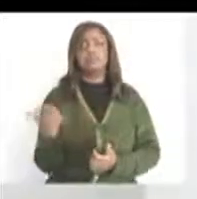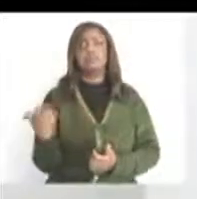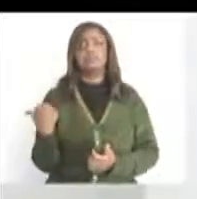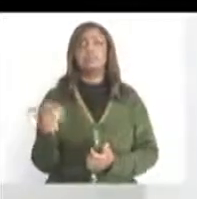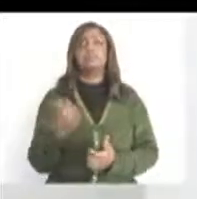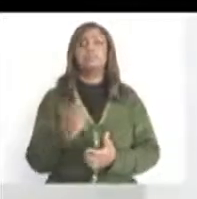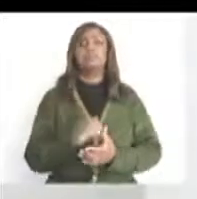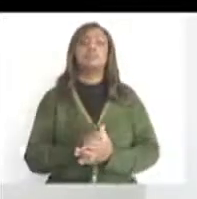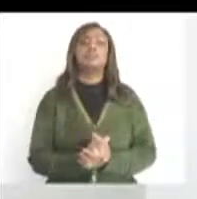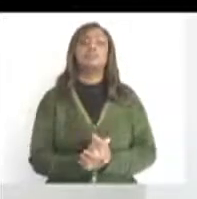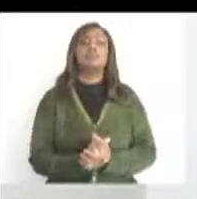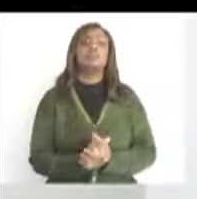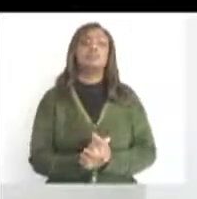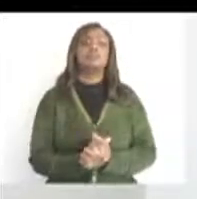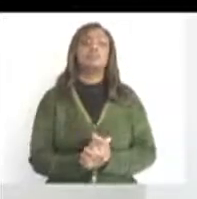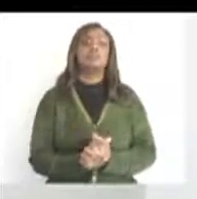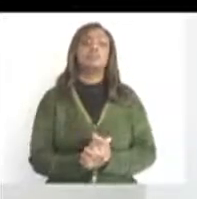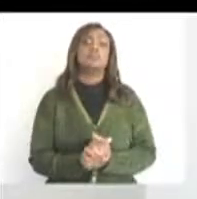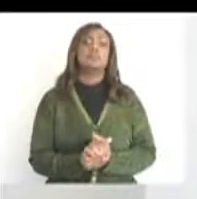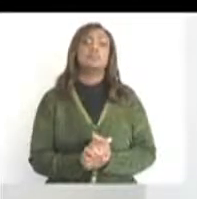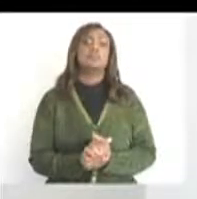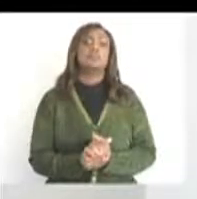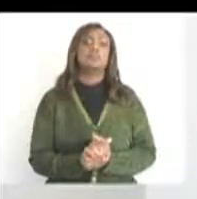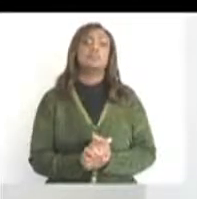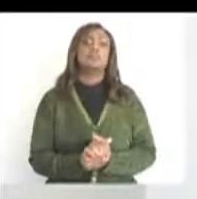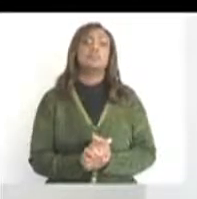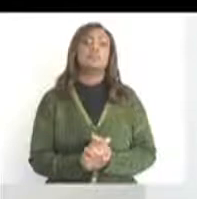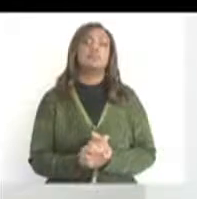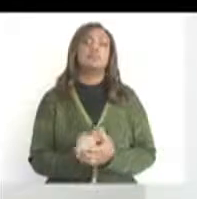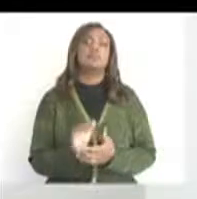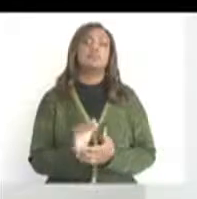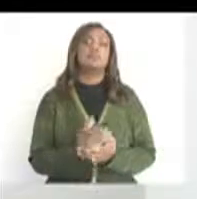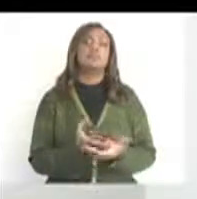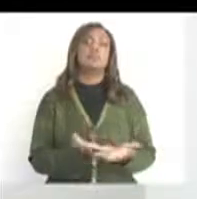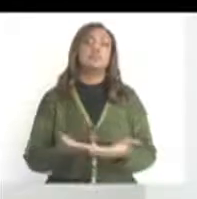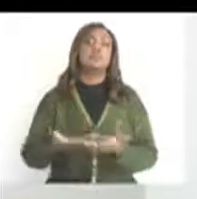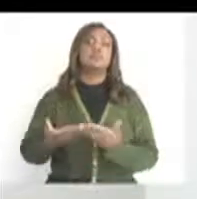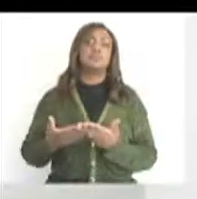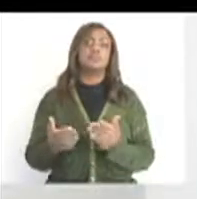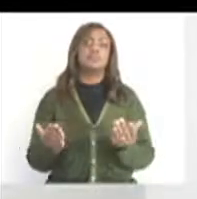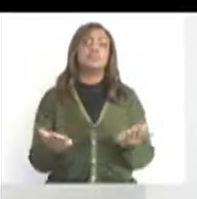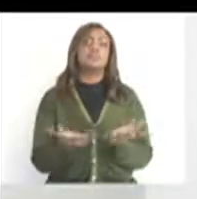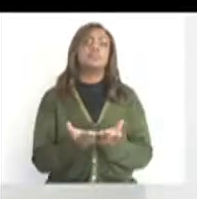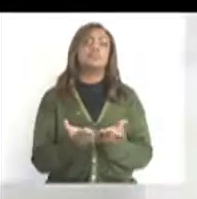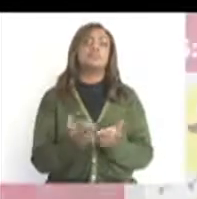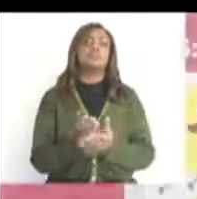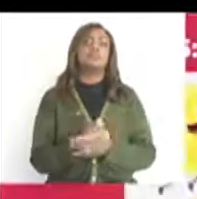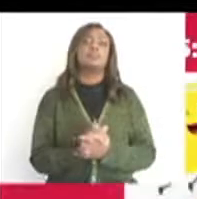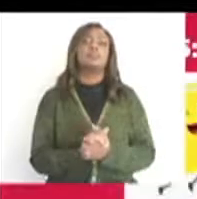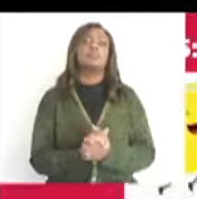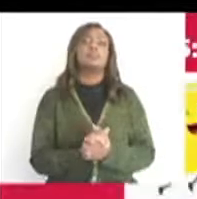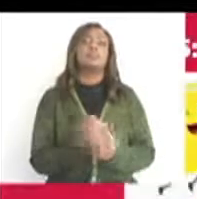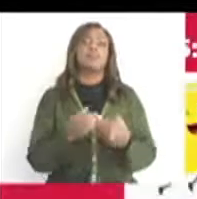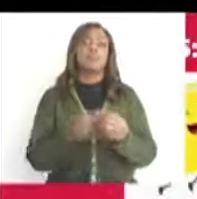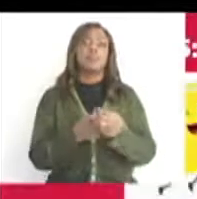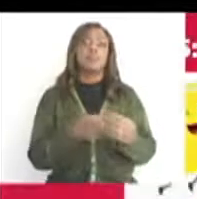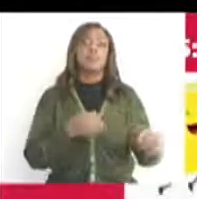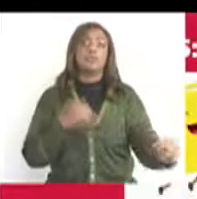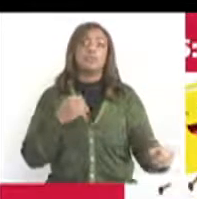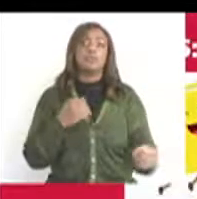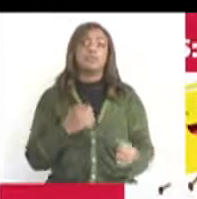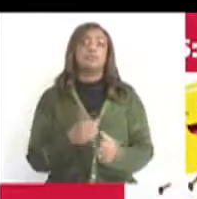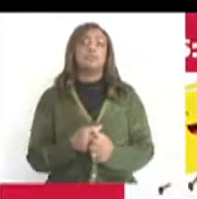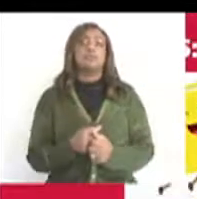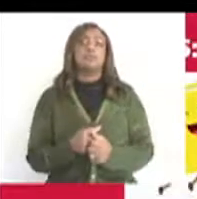in the studio, I have our good friend, Chanel. Welcome, Chanel, to our class. So before we start with our lesson